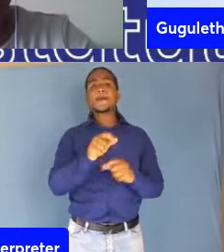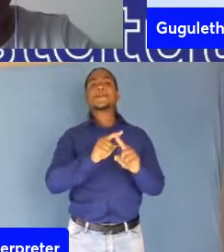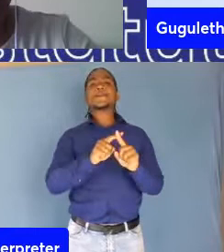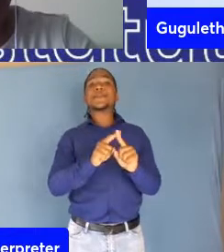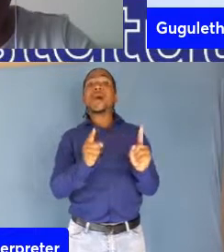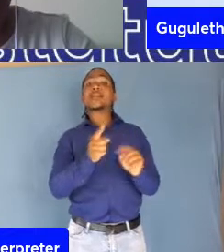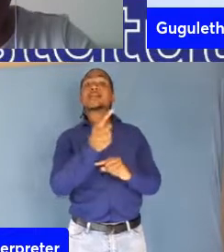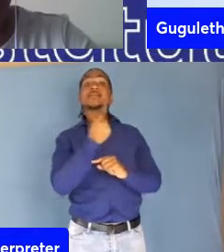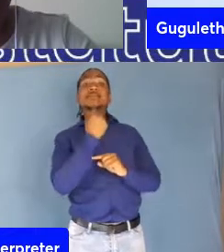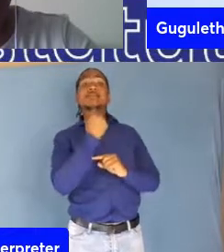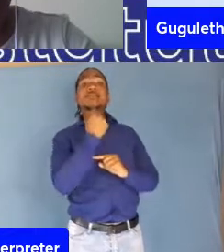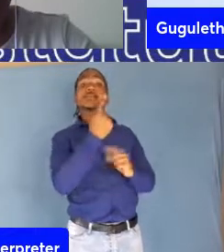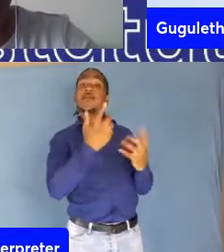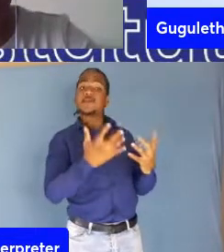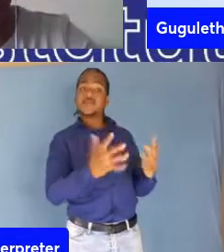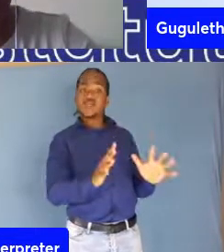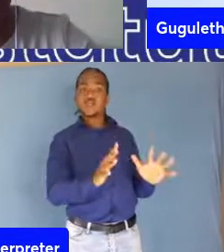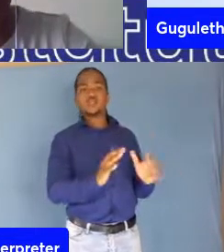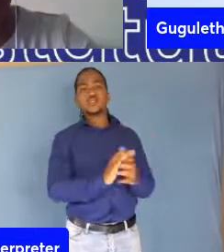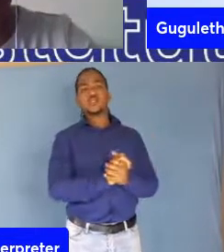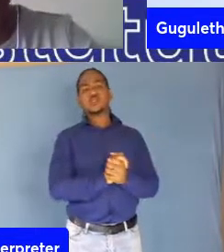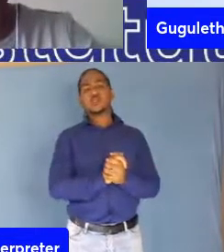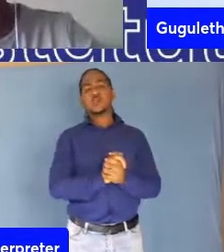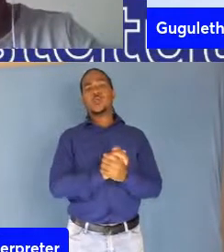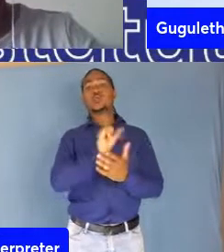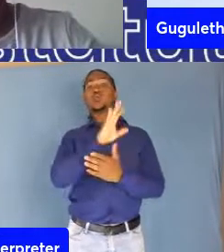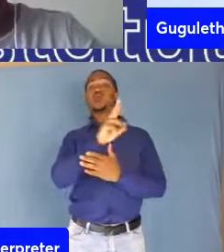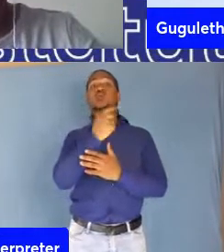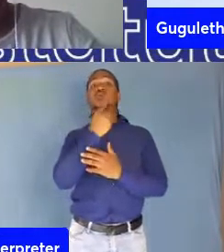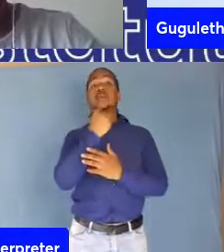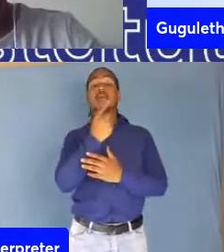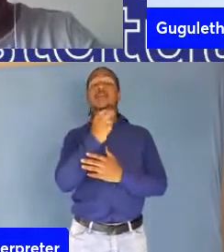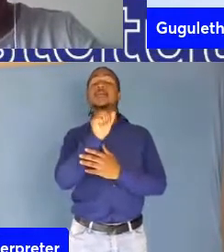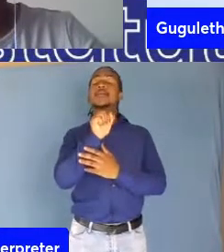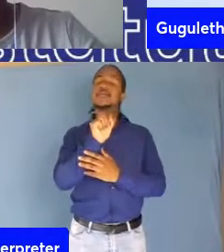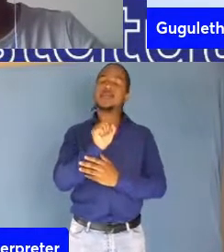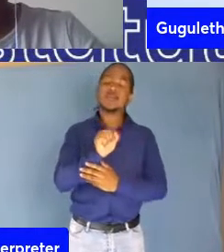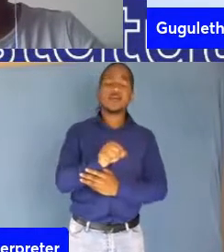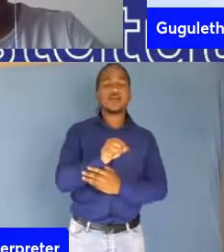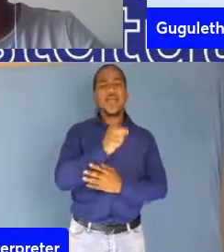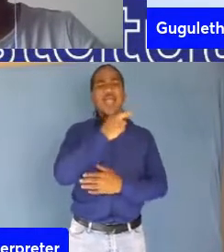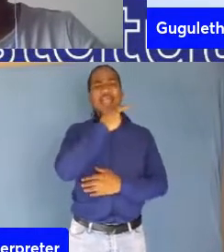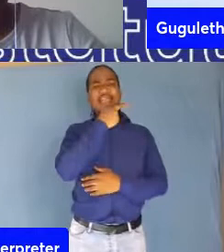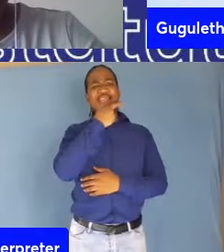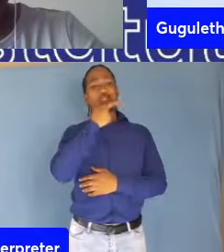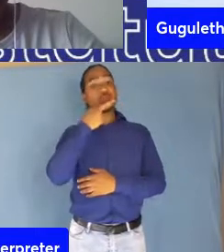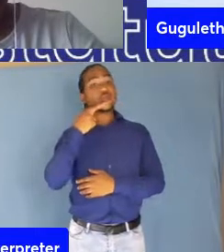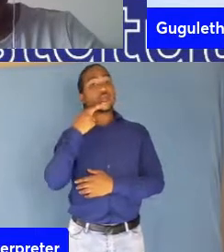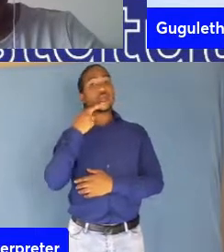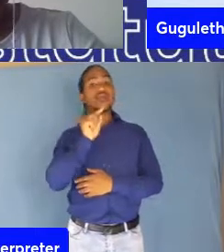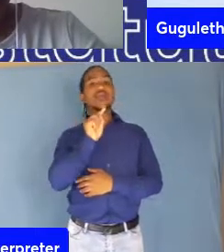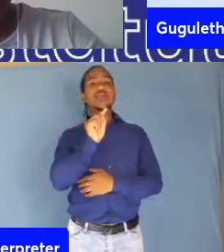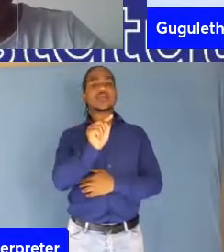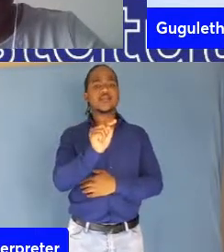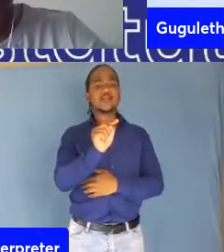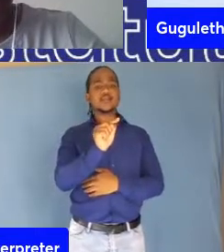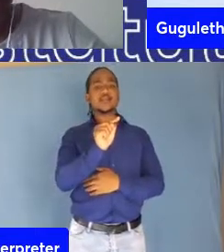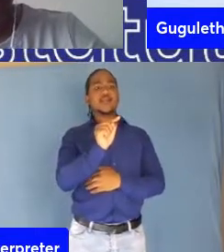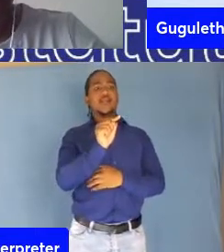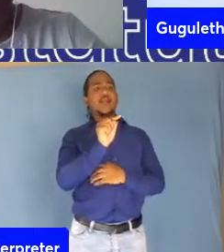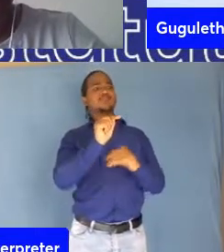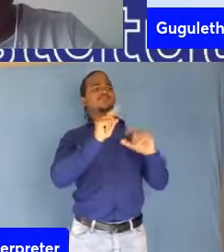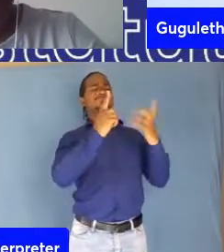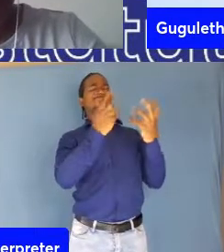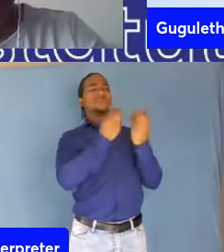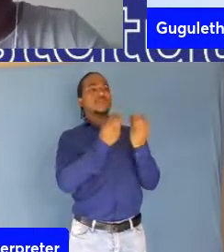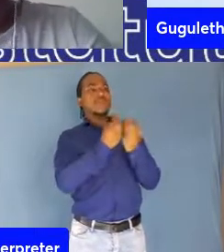and Sis Gugu was saying, it really comes across as a gloomy picture, but it is as gloomy